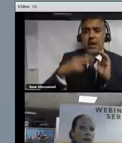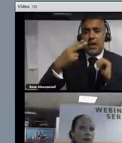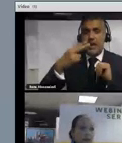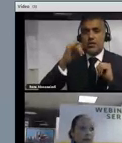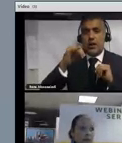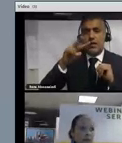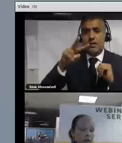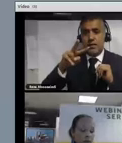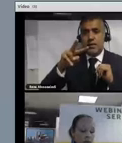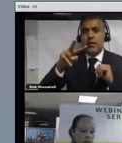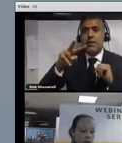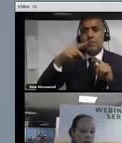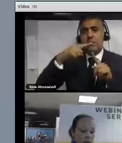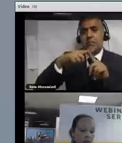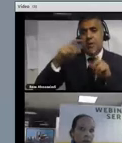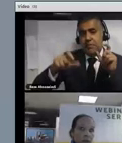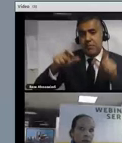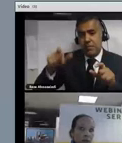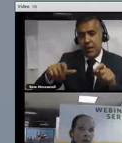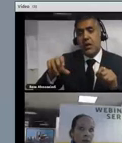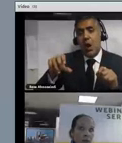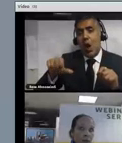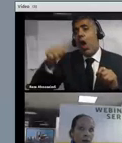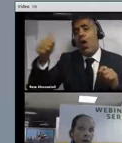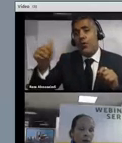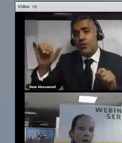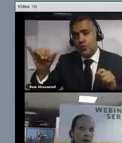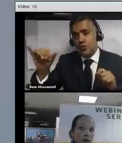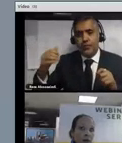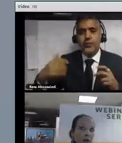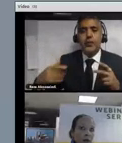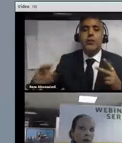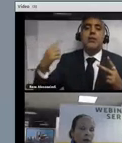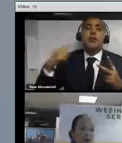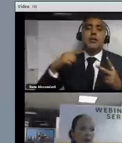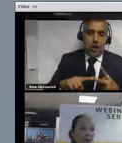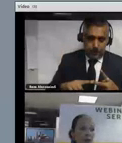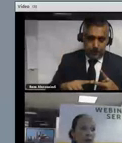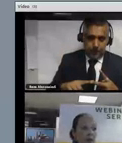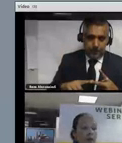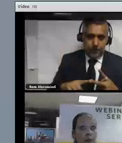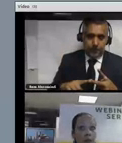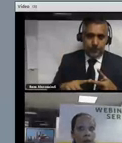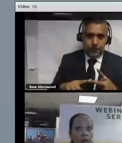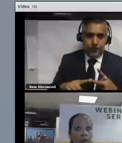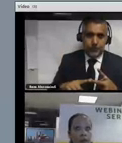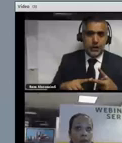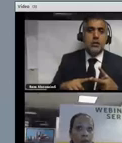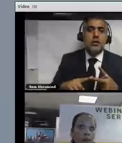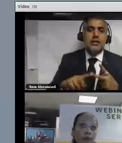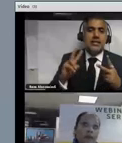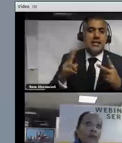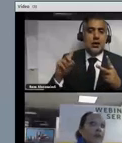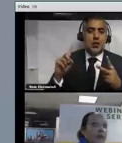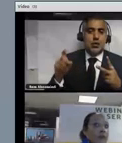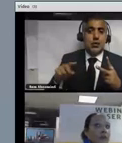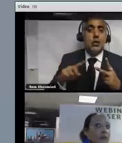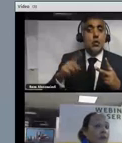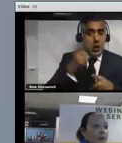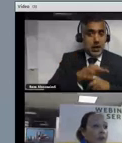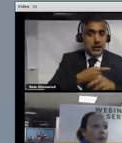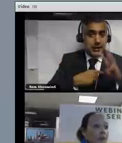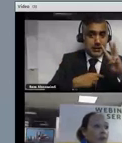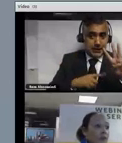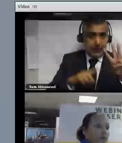then you can identify those people. Let me go back to the Washington Group questions. Yes, the 6 questions ask